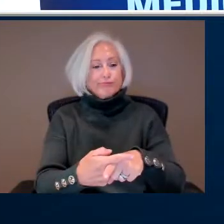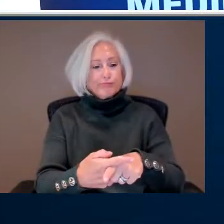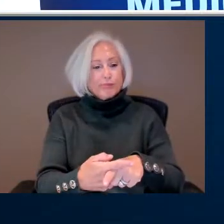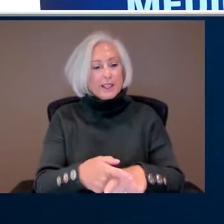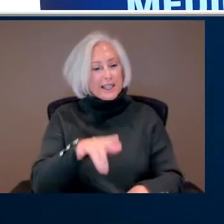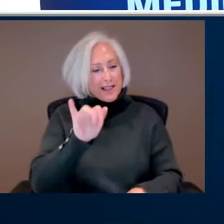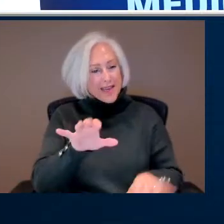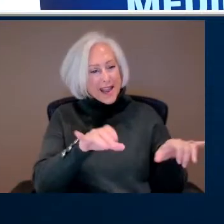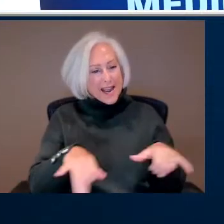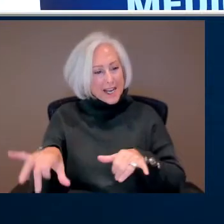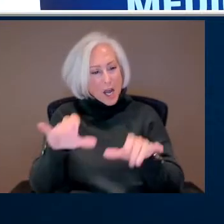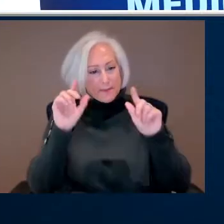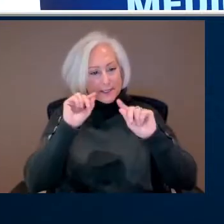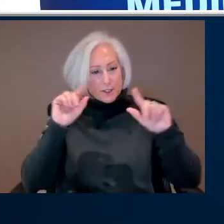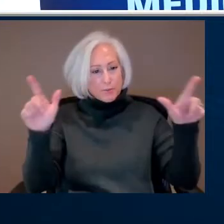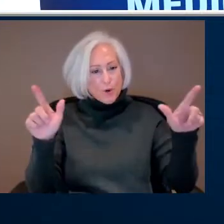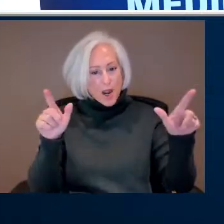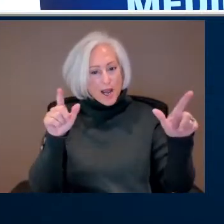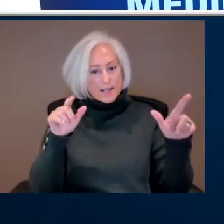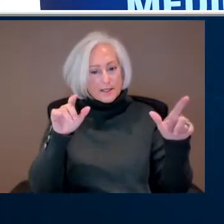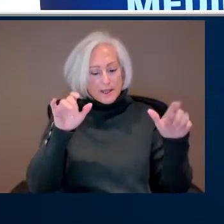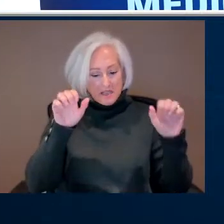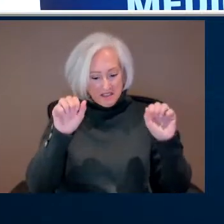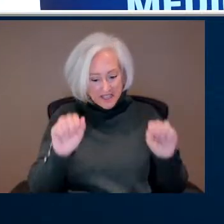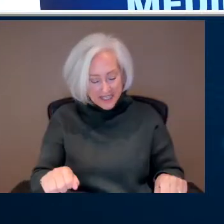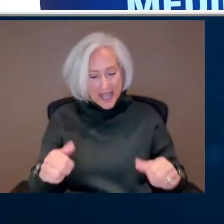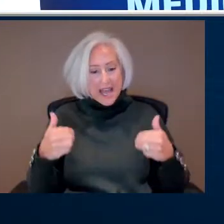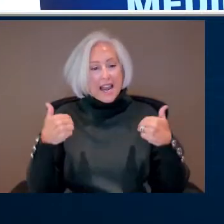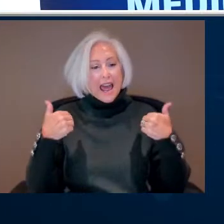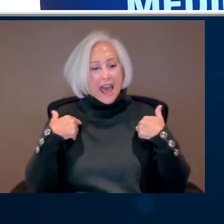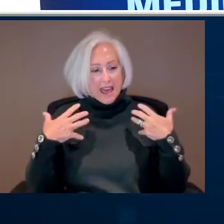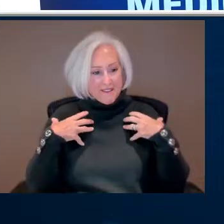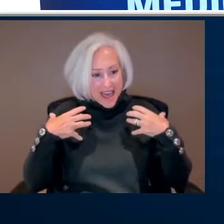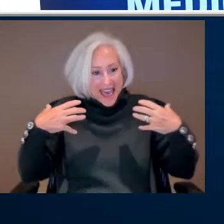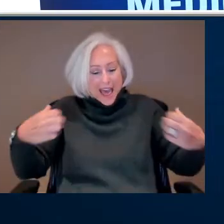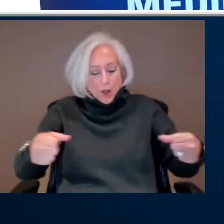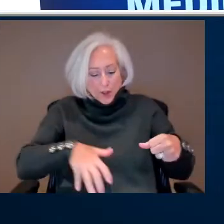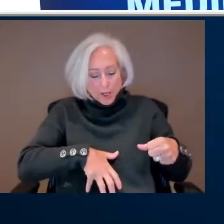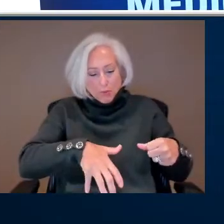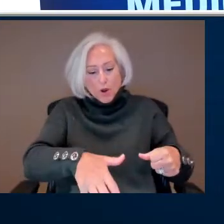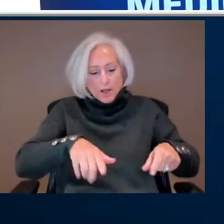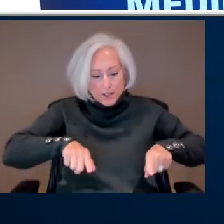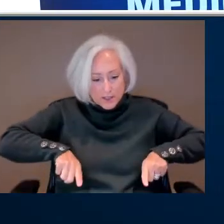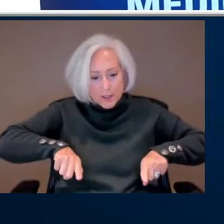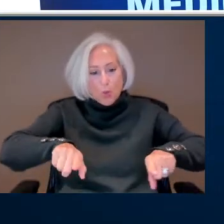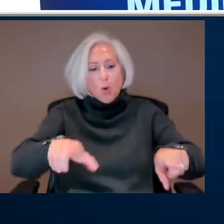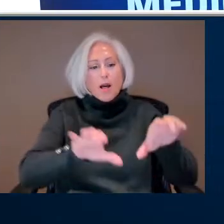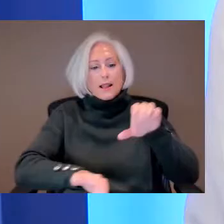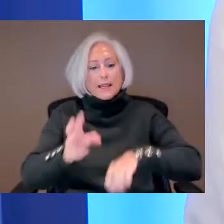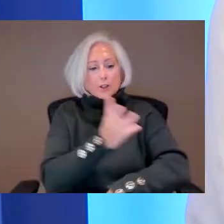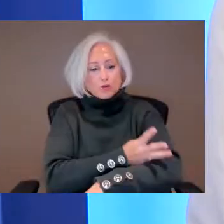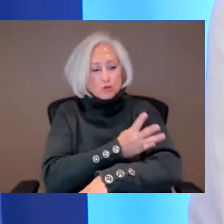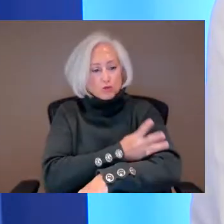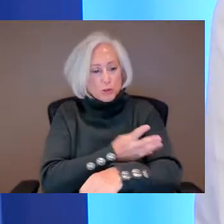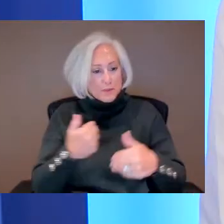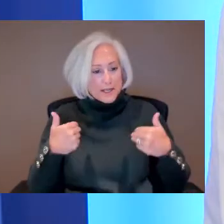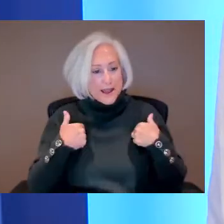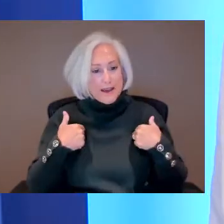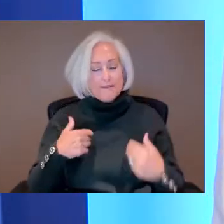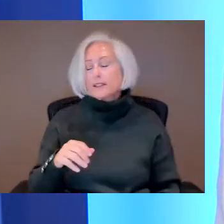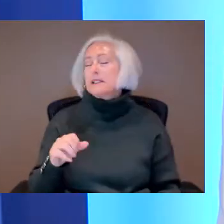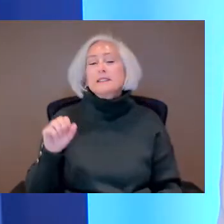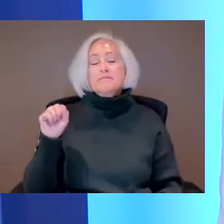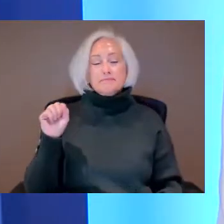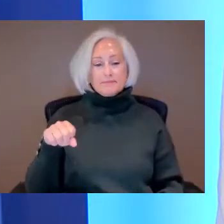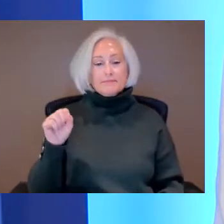surprise that you can actually have a healthy pregnancy while doing cancer treatment? Yeah, actually, I think it's